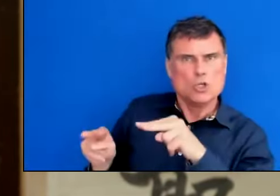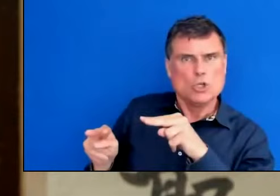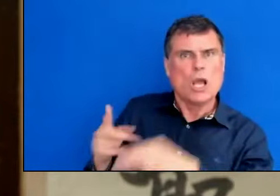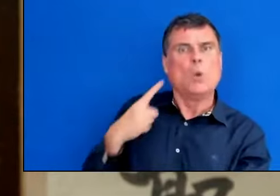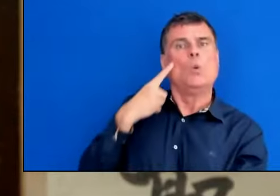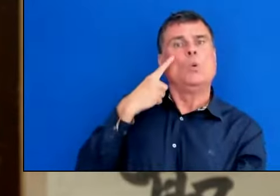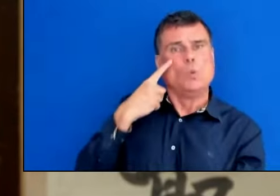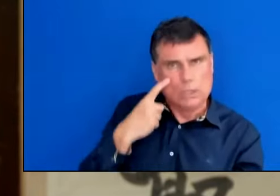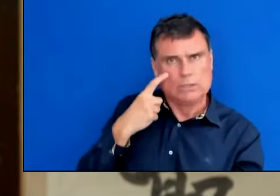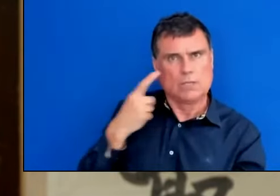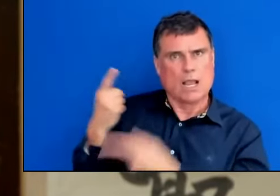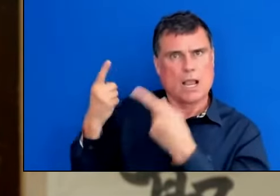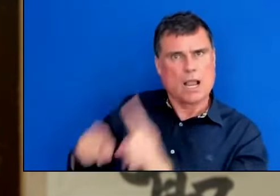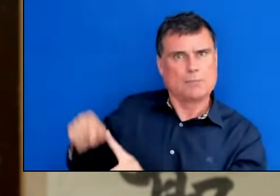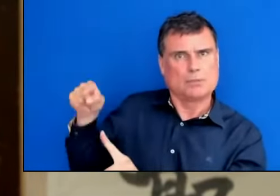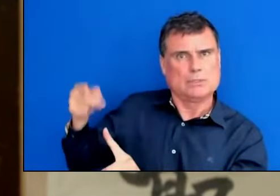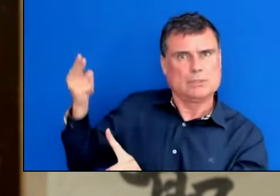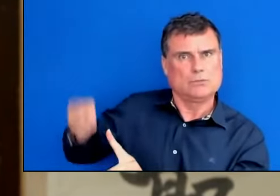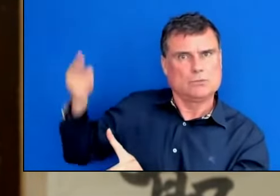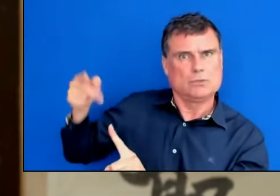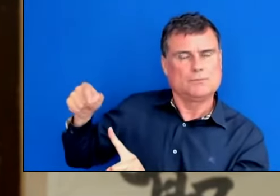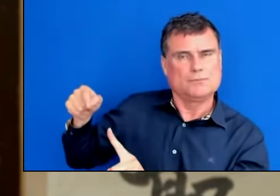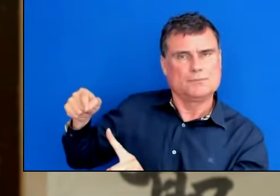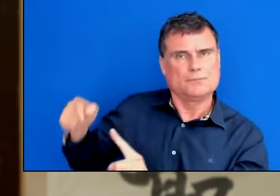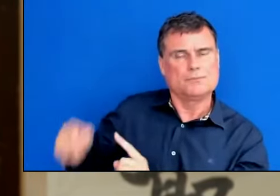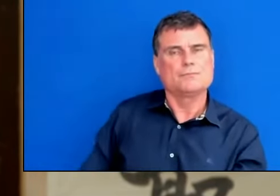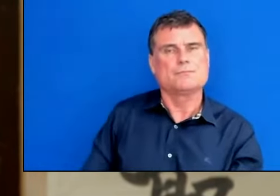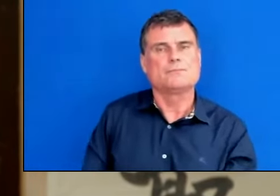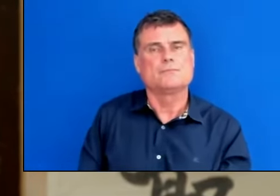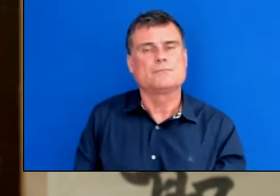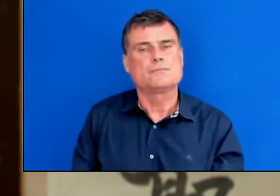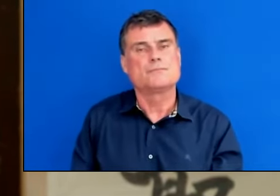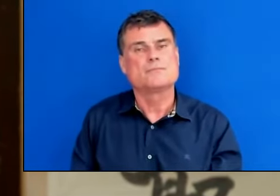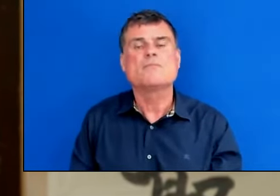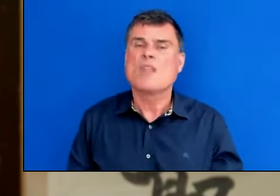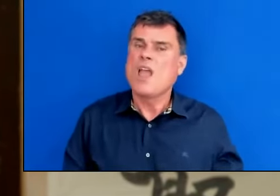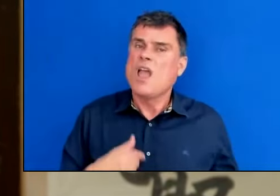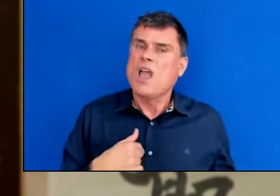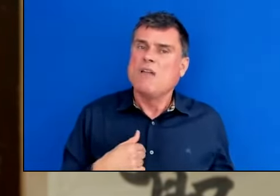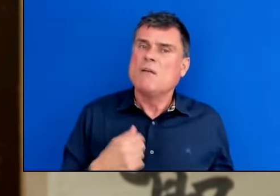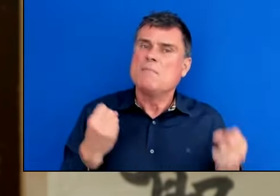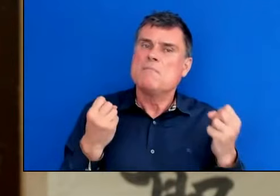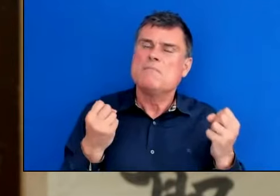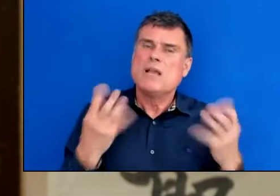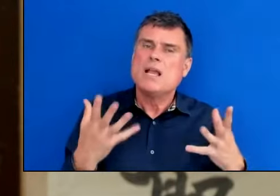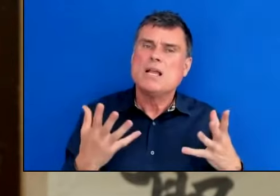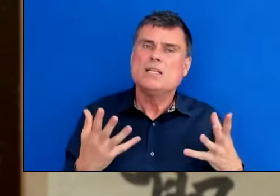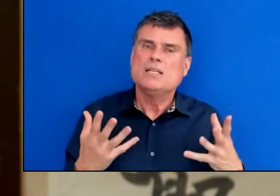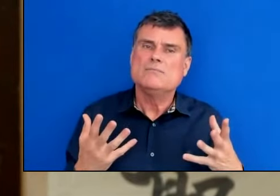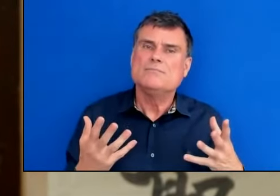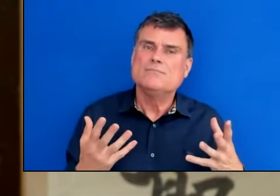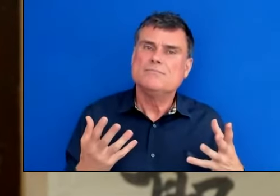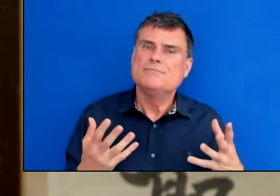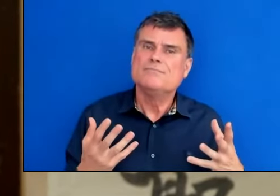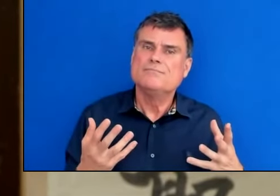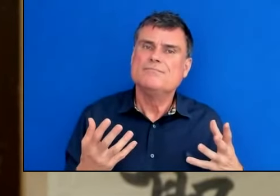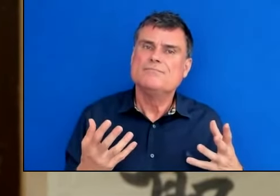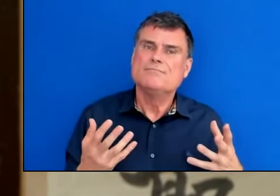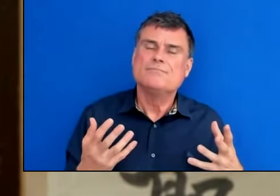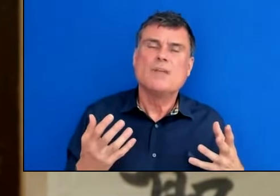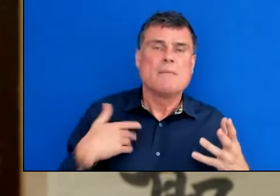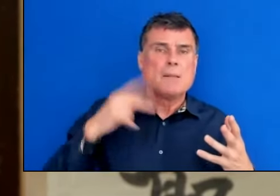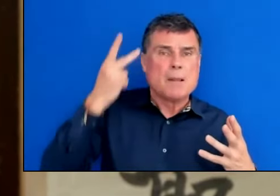Sheila Malkinson, Speaker Raz Chan, MLA Janet Rutledge, Minister Rob Fleming, Parliamentary Secretary Brenda